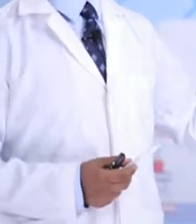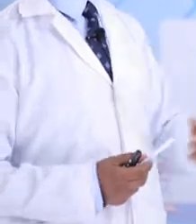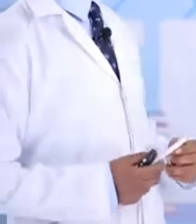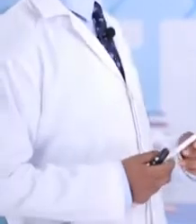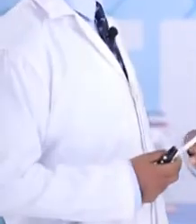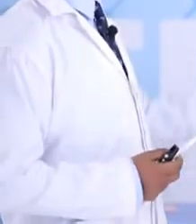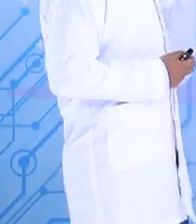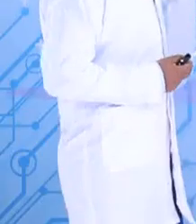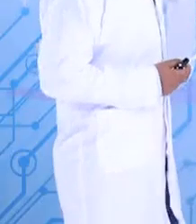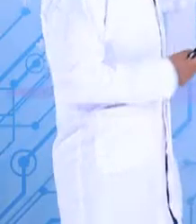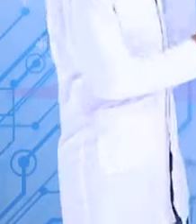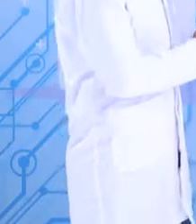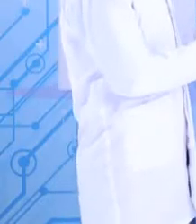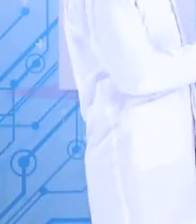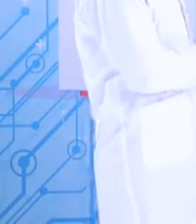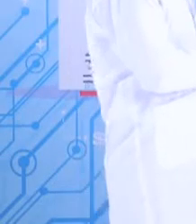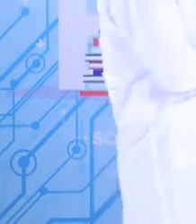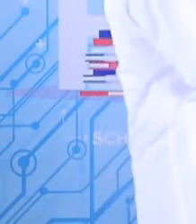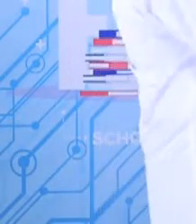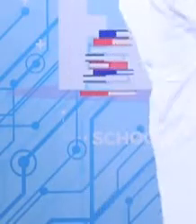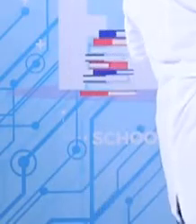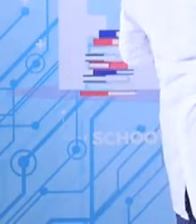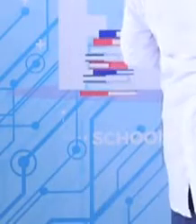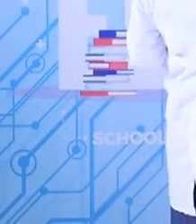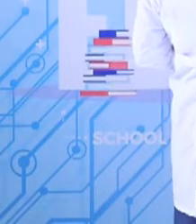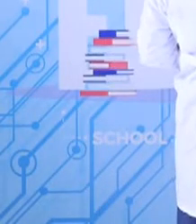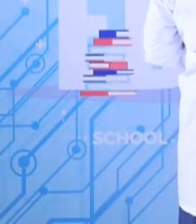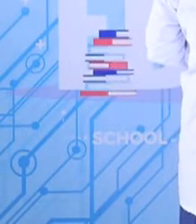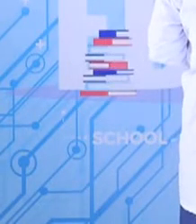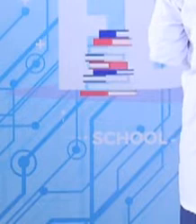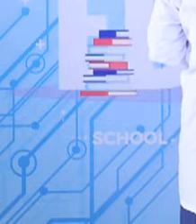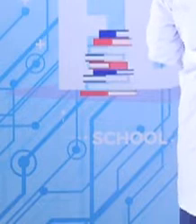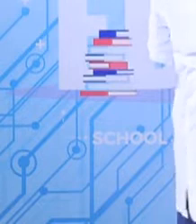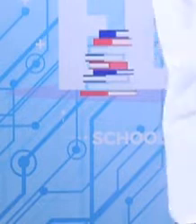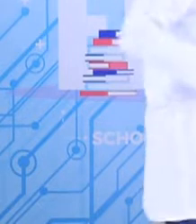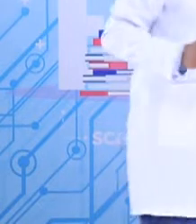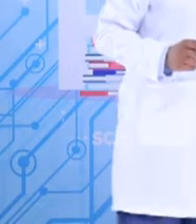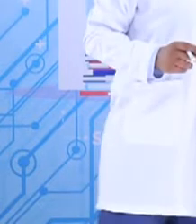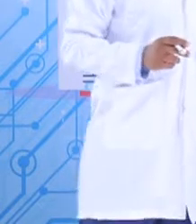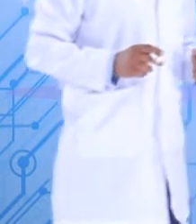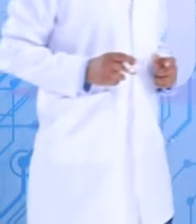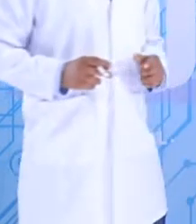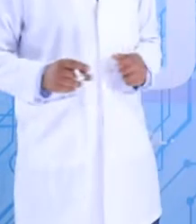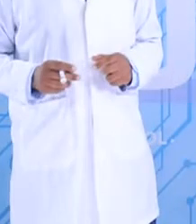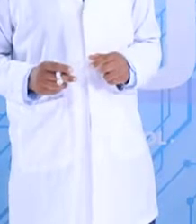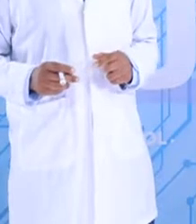life. The first one is a special creationism